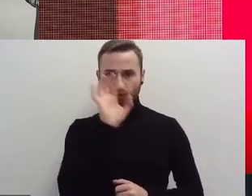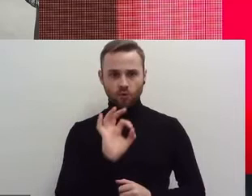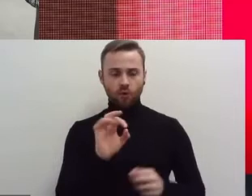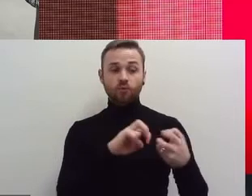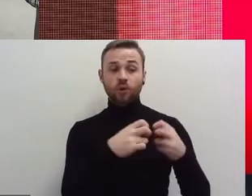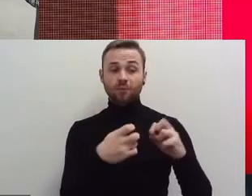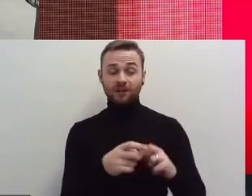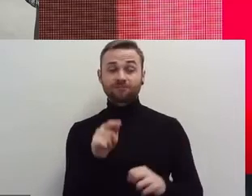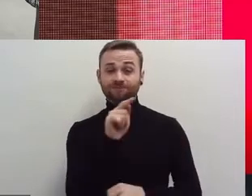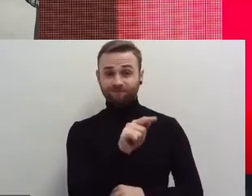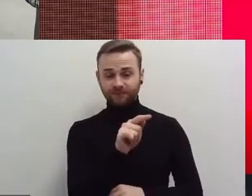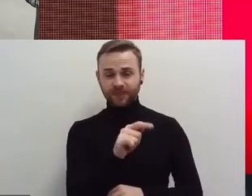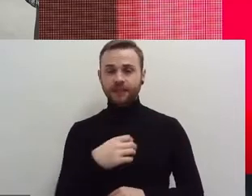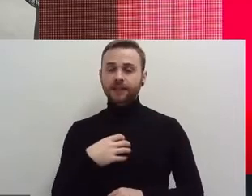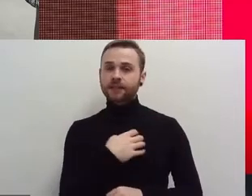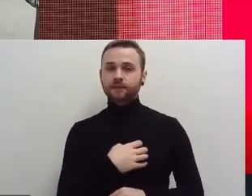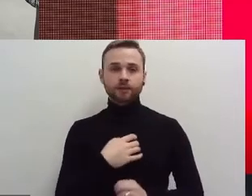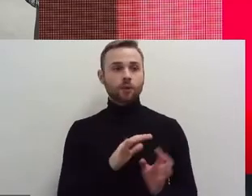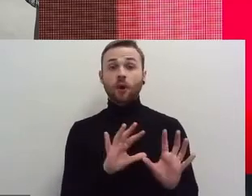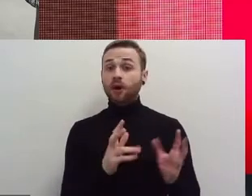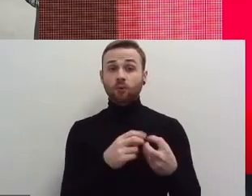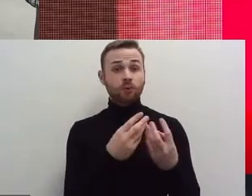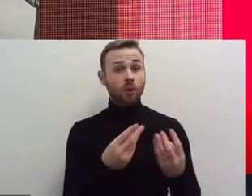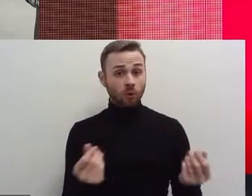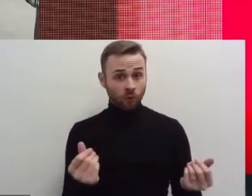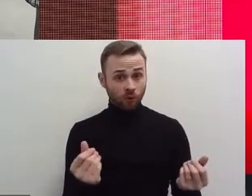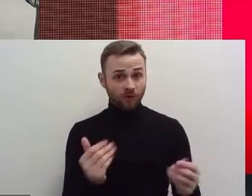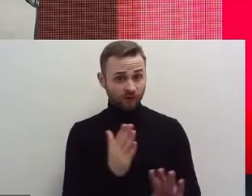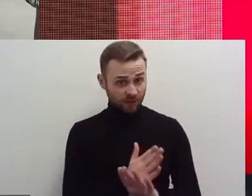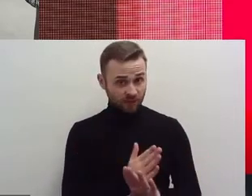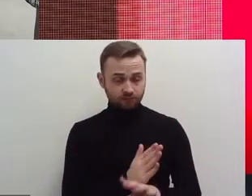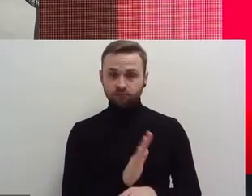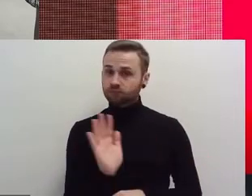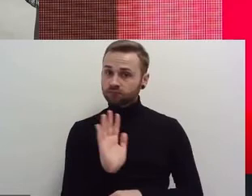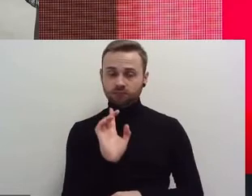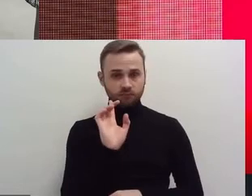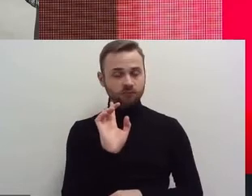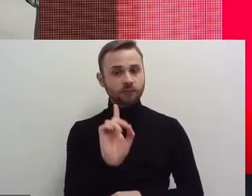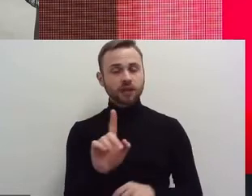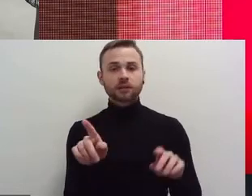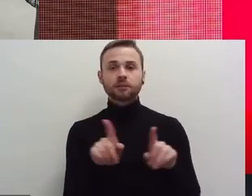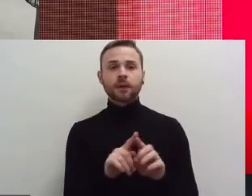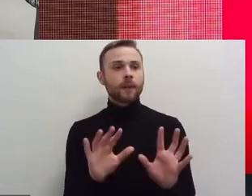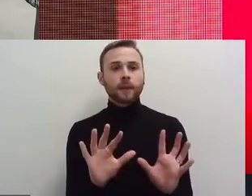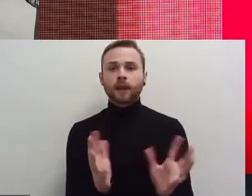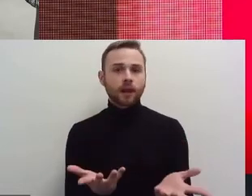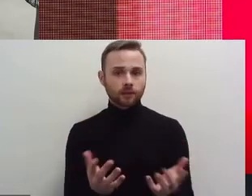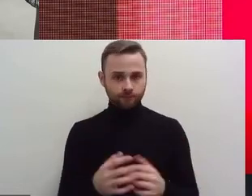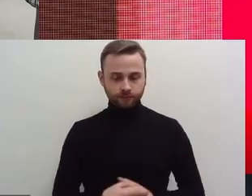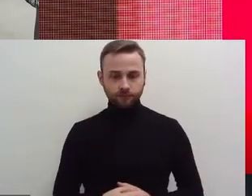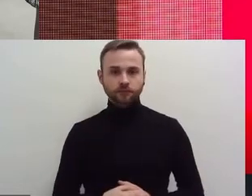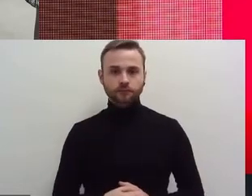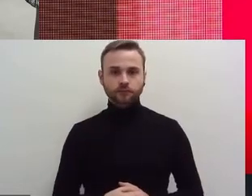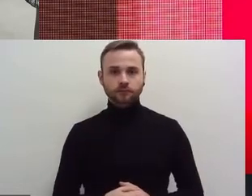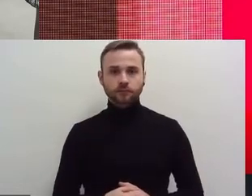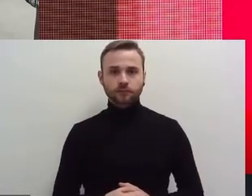not only that we talk about them, as you mentioned, but how we talk about them, how we frame the problems that are perhaps